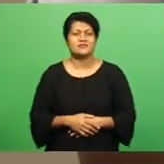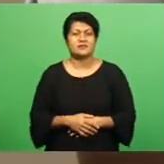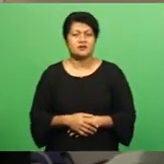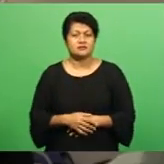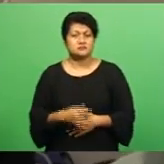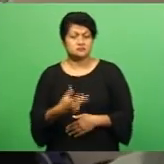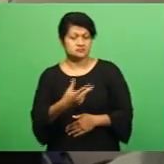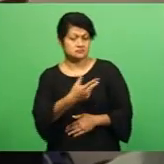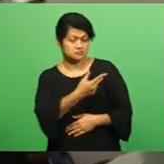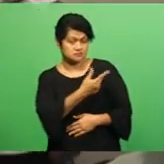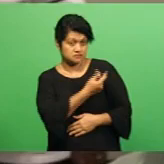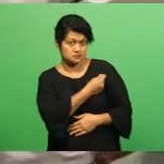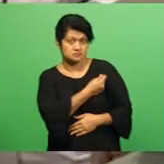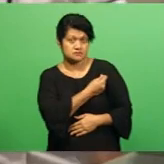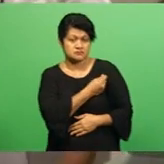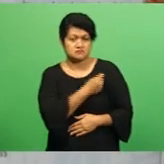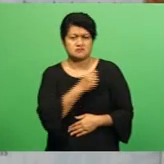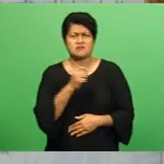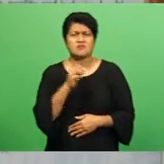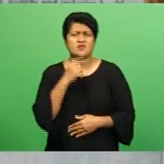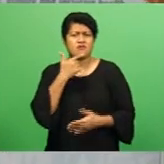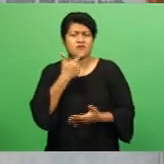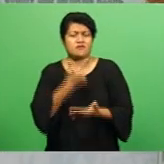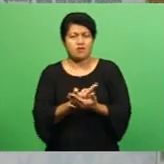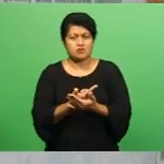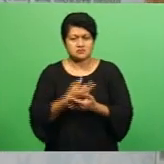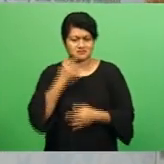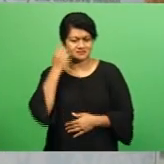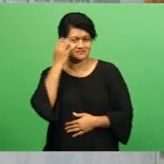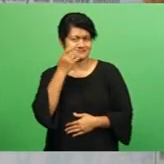And AstraZeneca vaccine misinformation a concern.